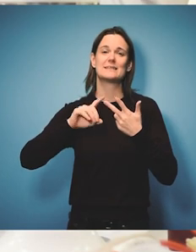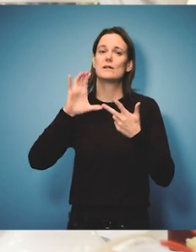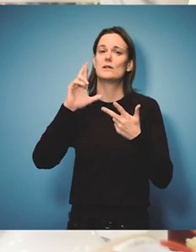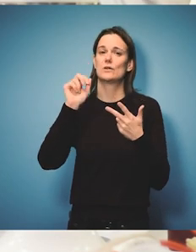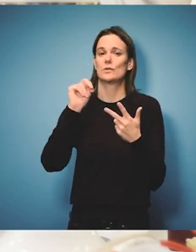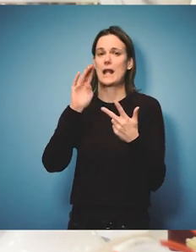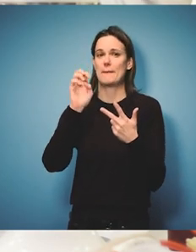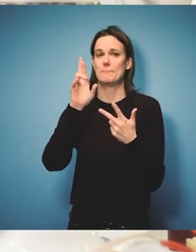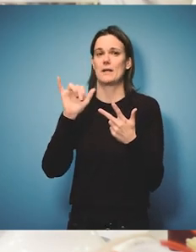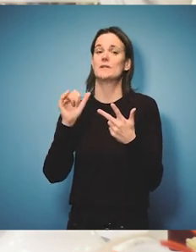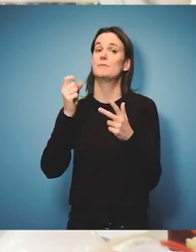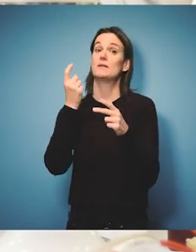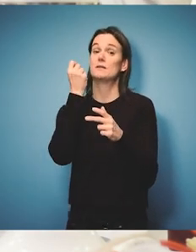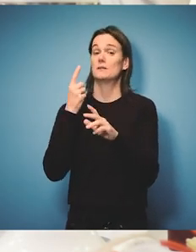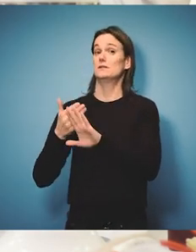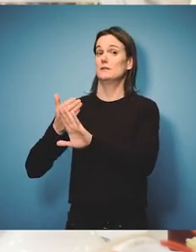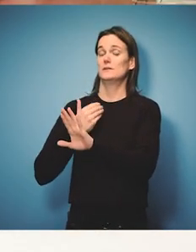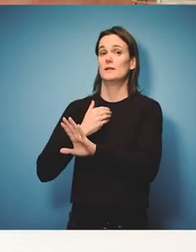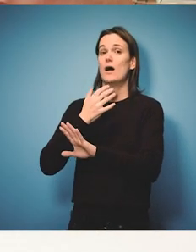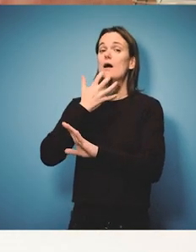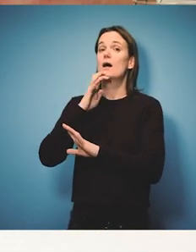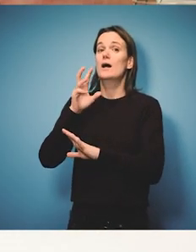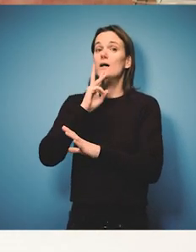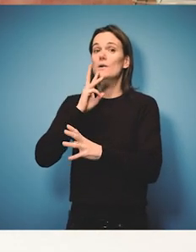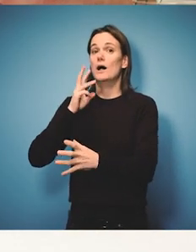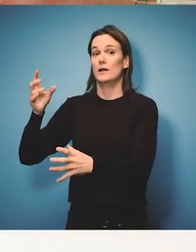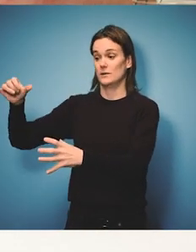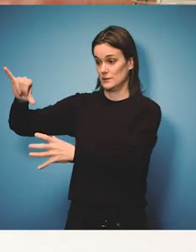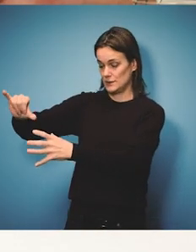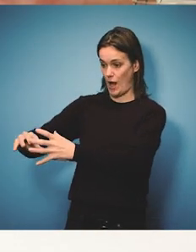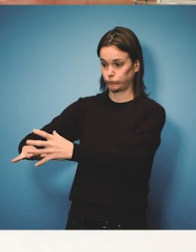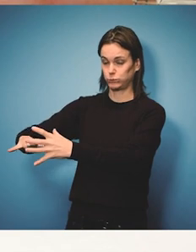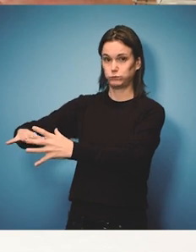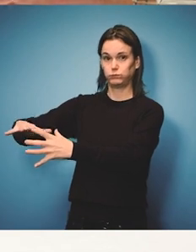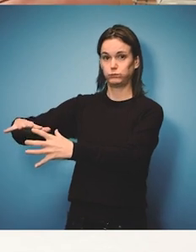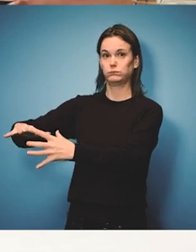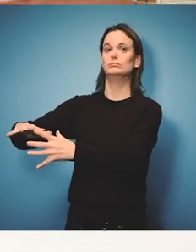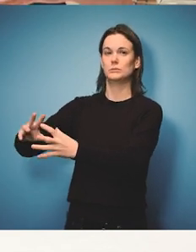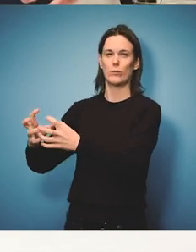apricots, some cherries, and some cranberries. And I soak them in hot water, just